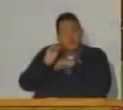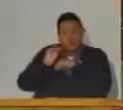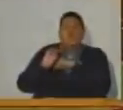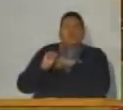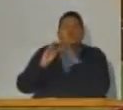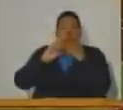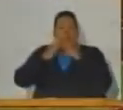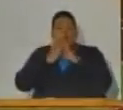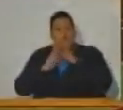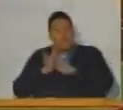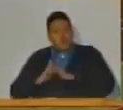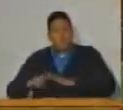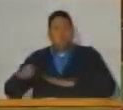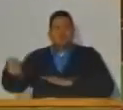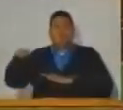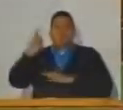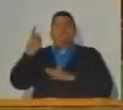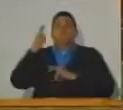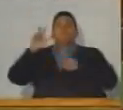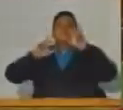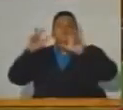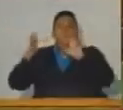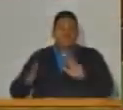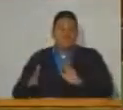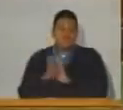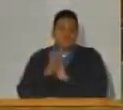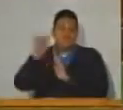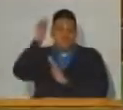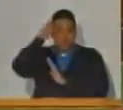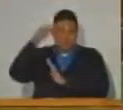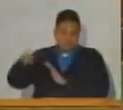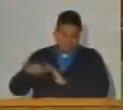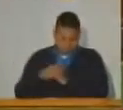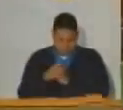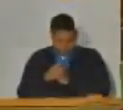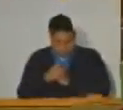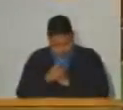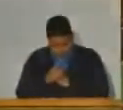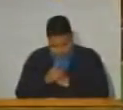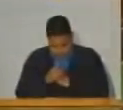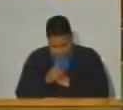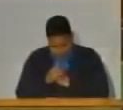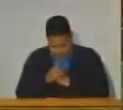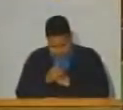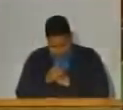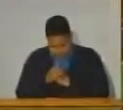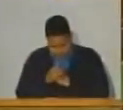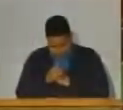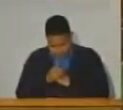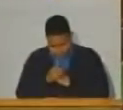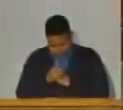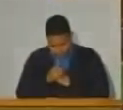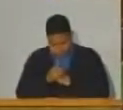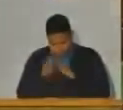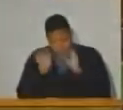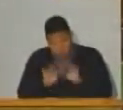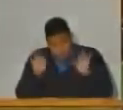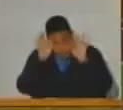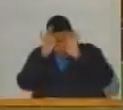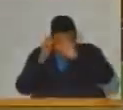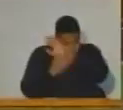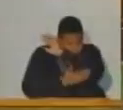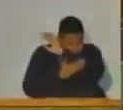the community, investors, and the government. The key to national development,